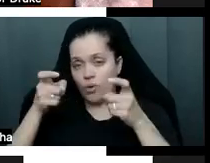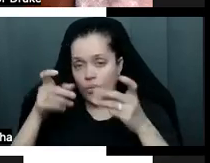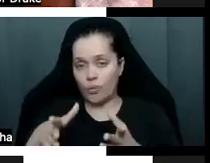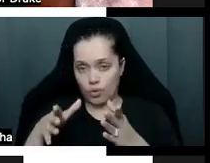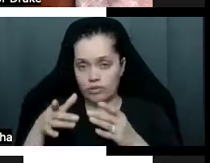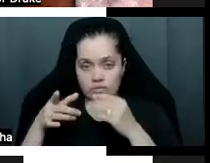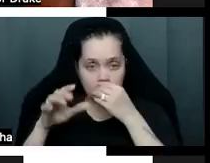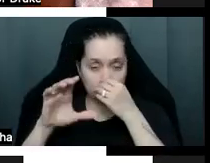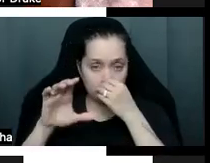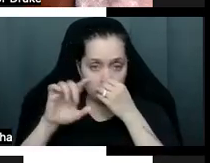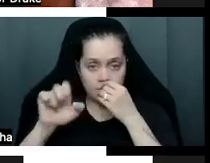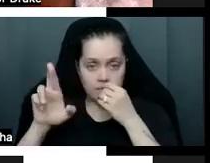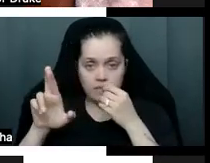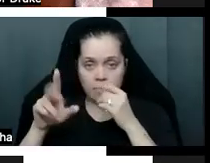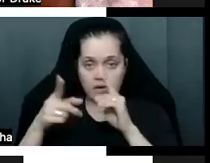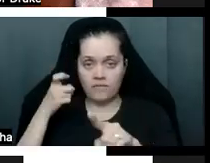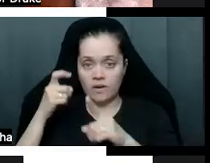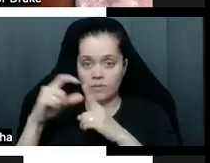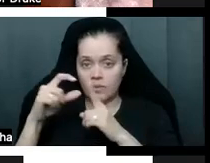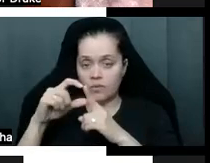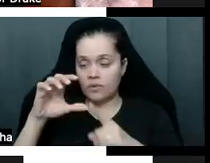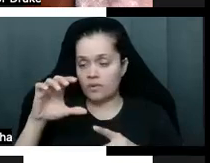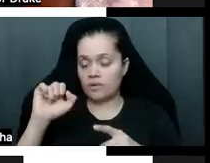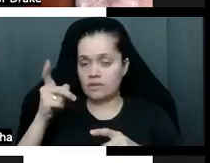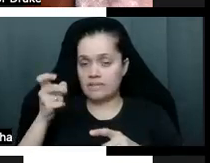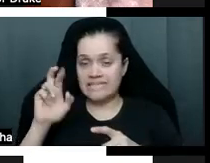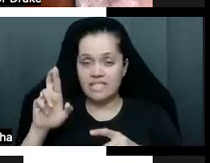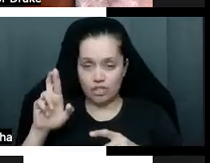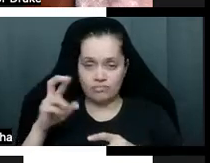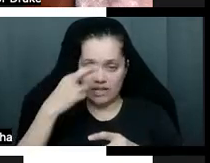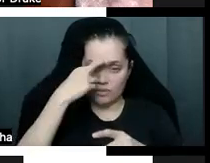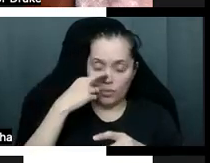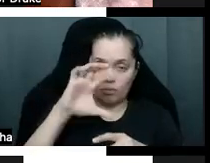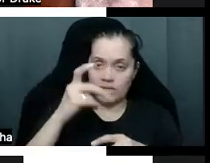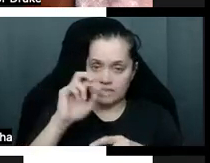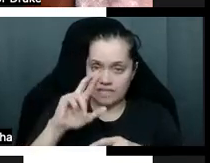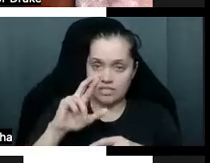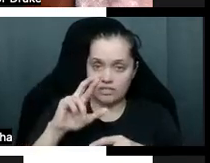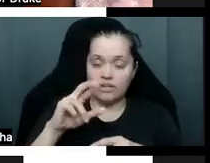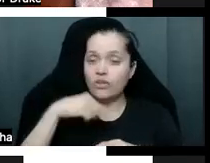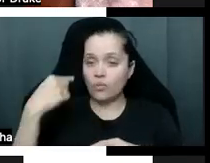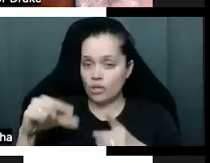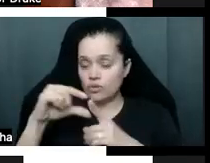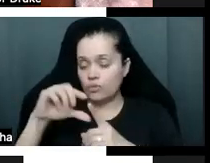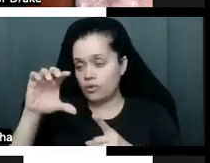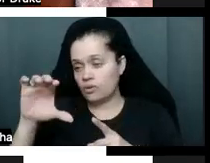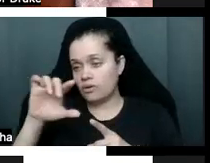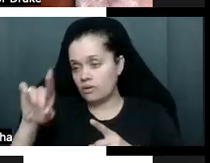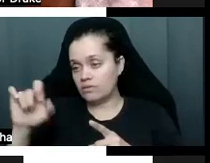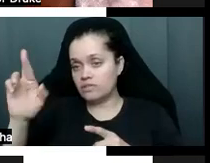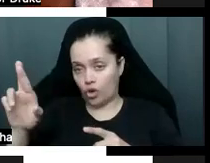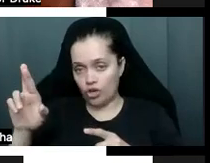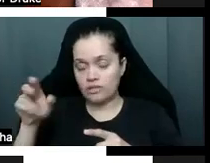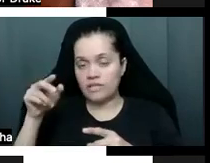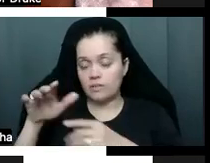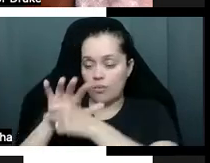Tsar coming from the word Caesar. Okay. Well, this put pressure on the Tsar